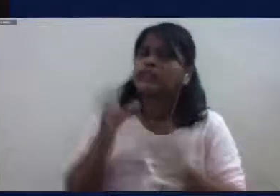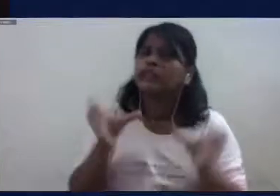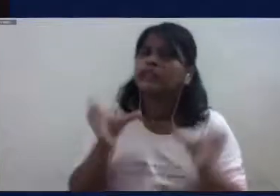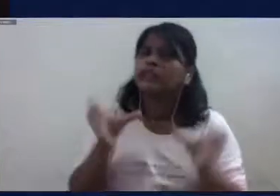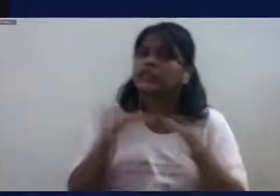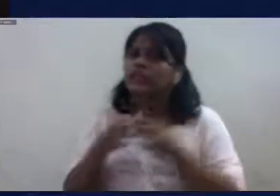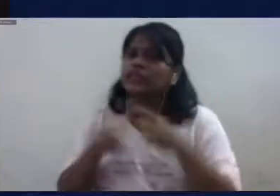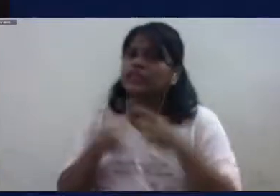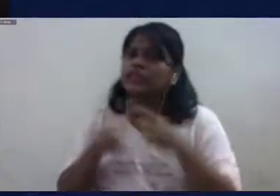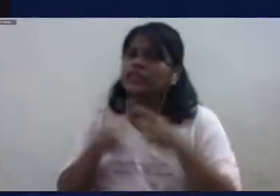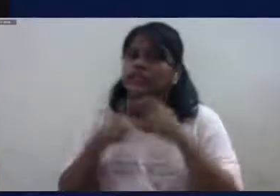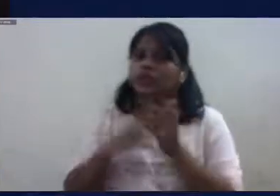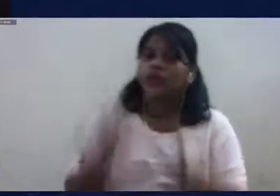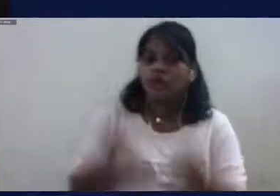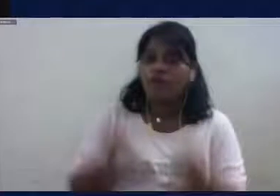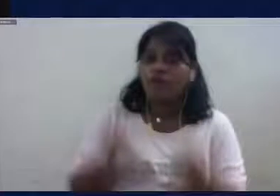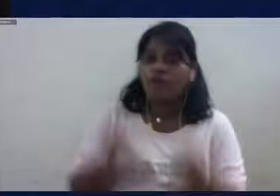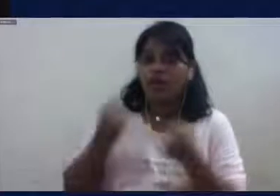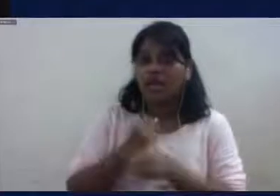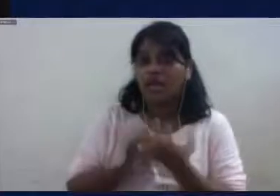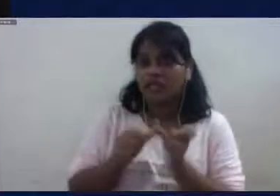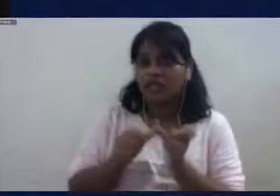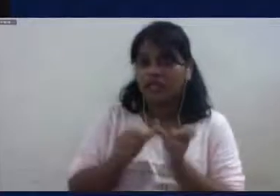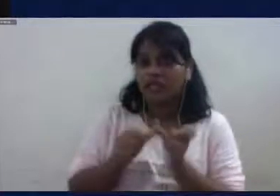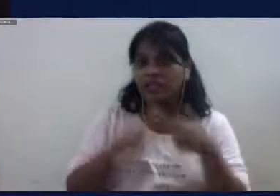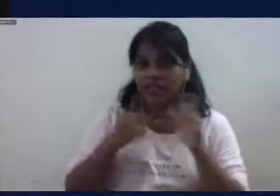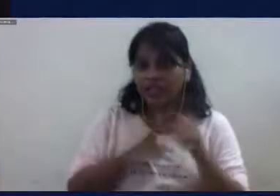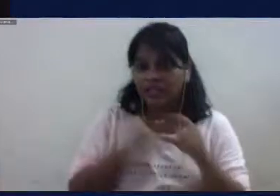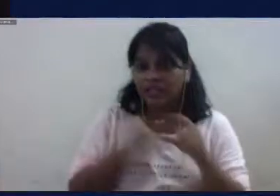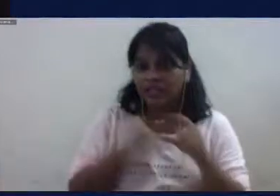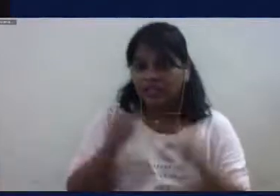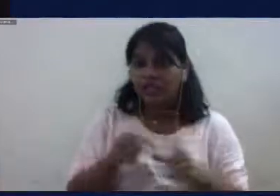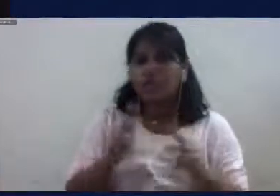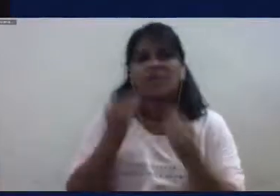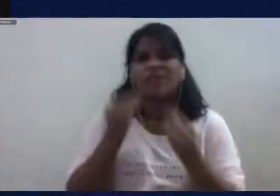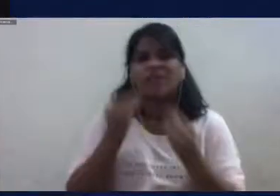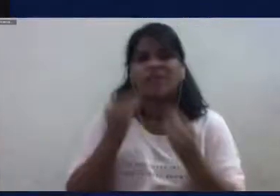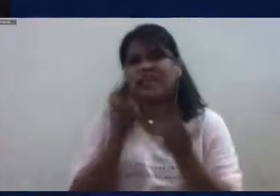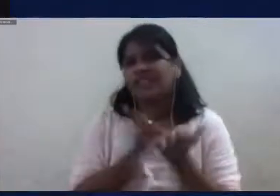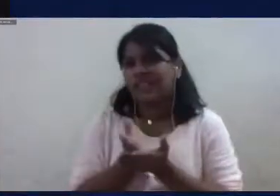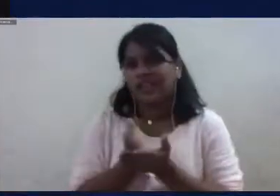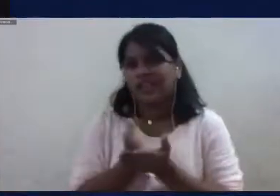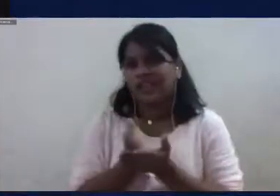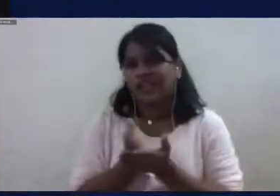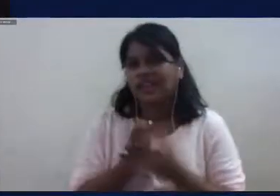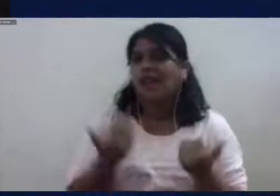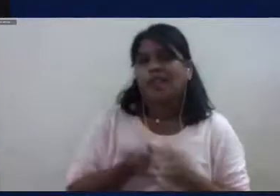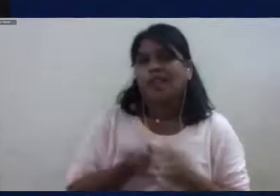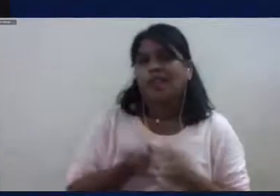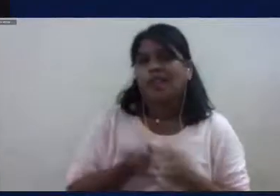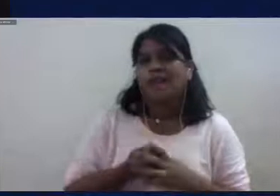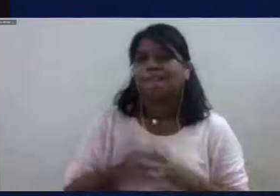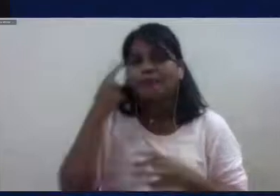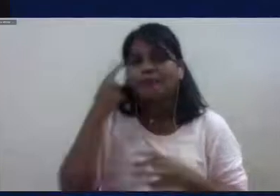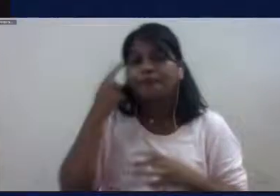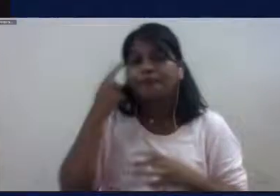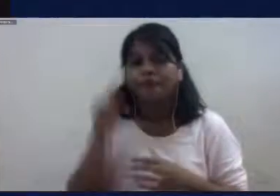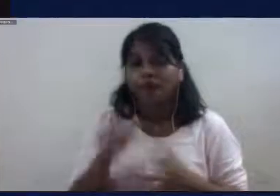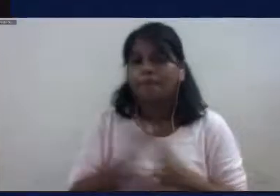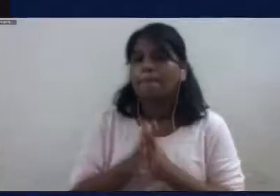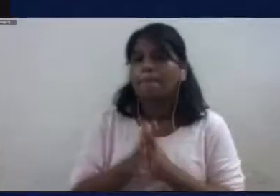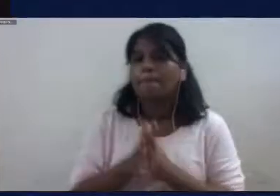democracy, which we take for granted, is something that is not very easily available. So for him, the